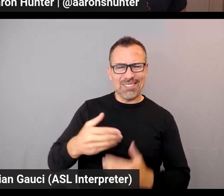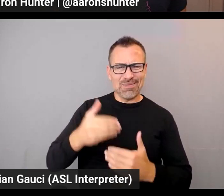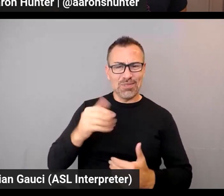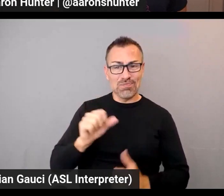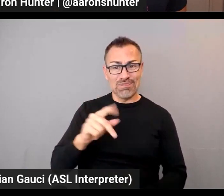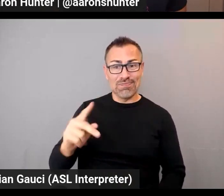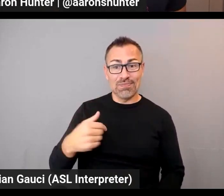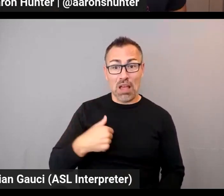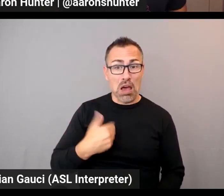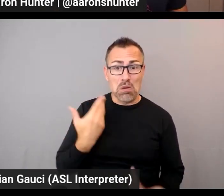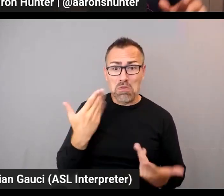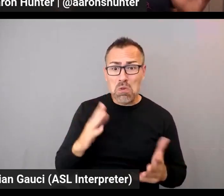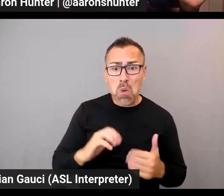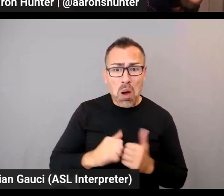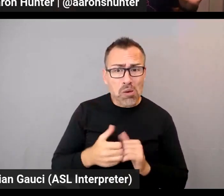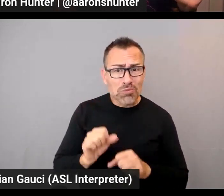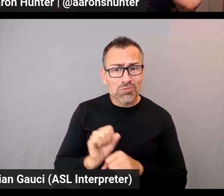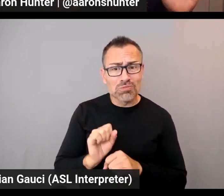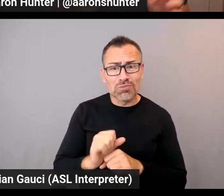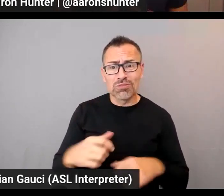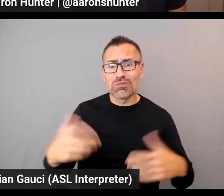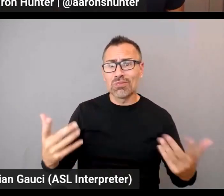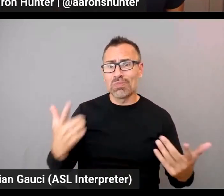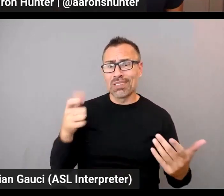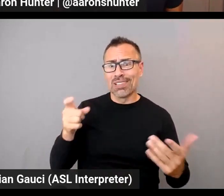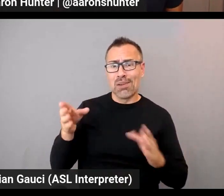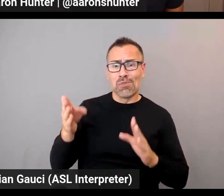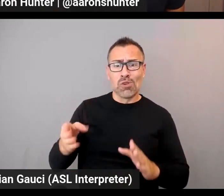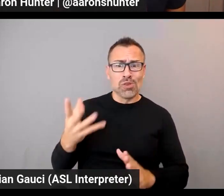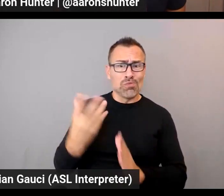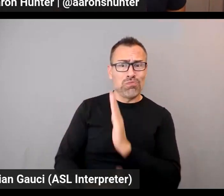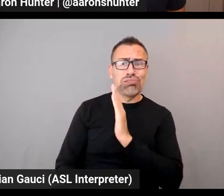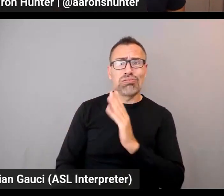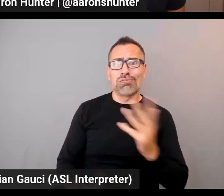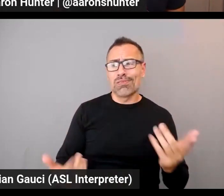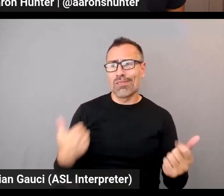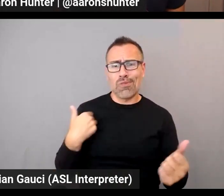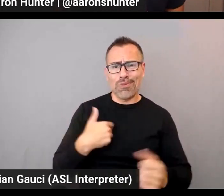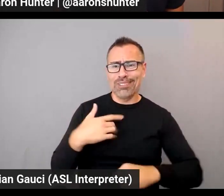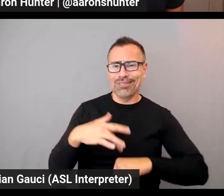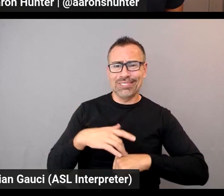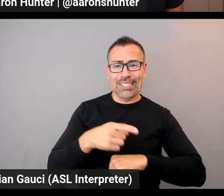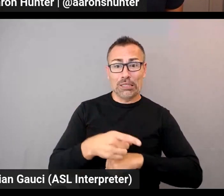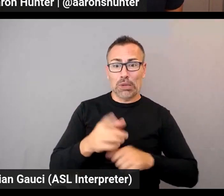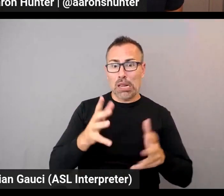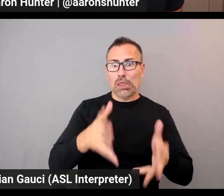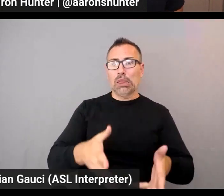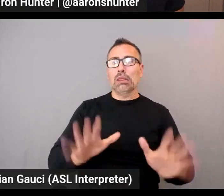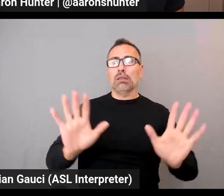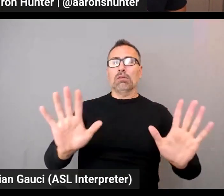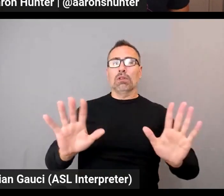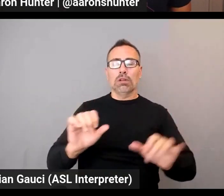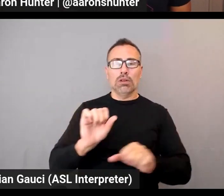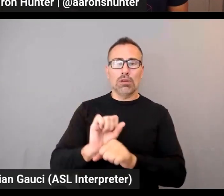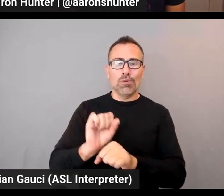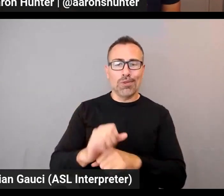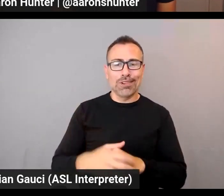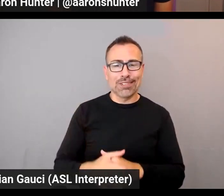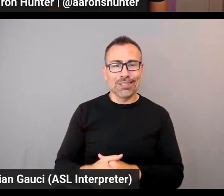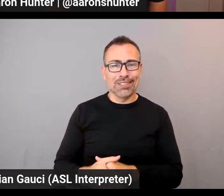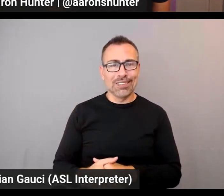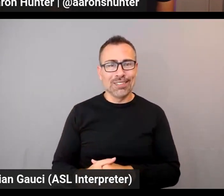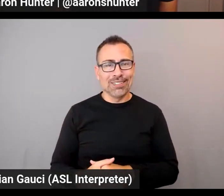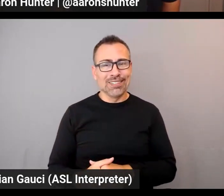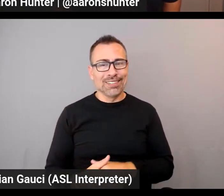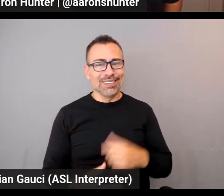idea how it even works because the person is not there. We don't touch it, it works. So that takes me back to the application architecture